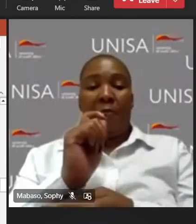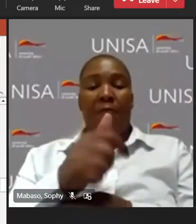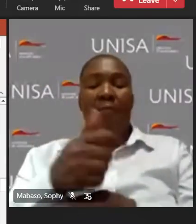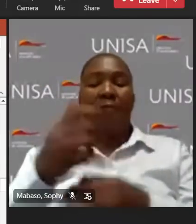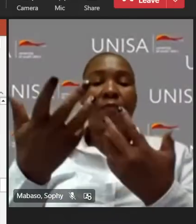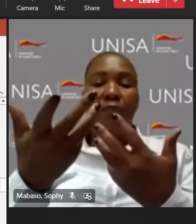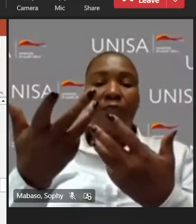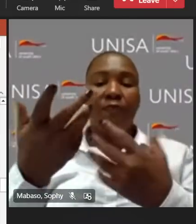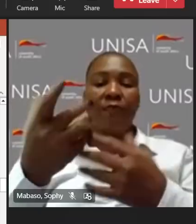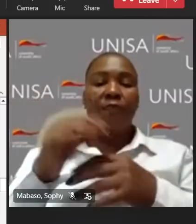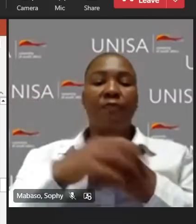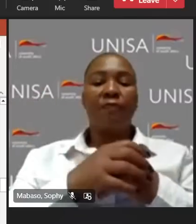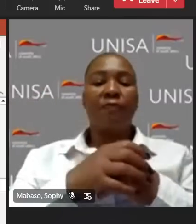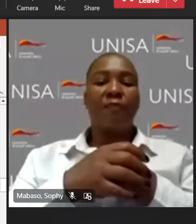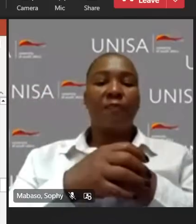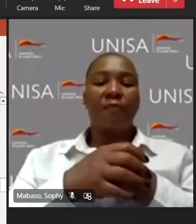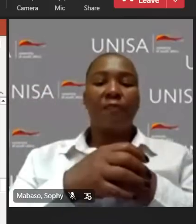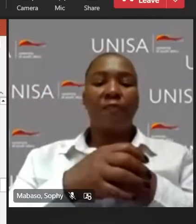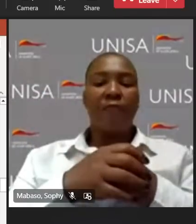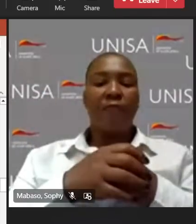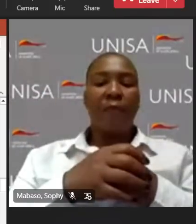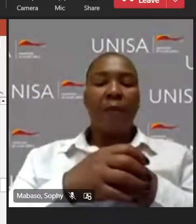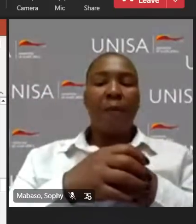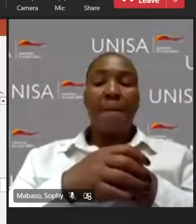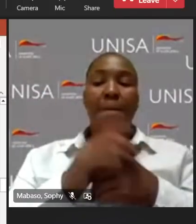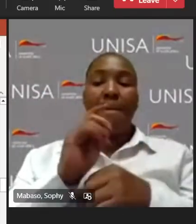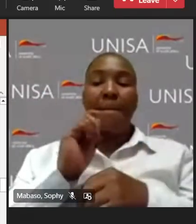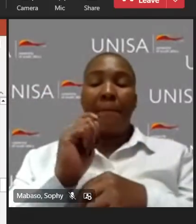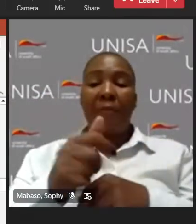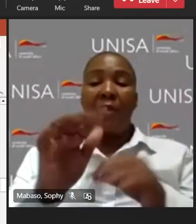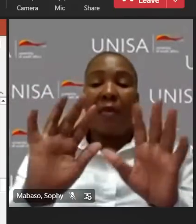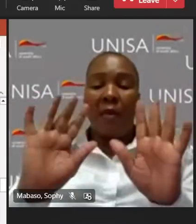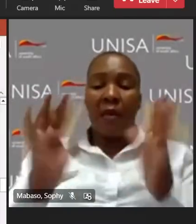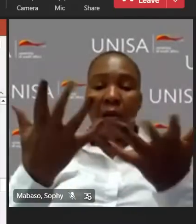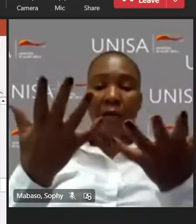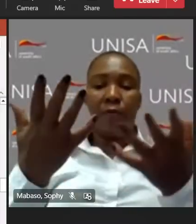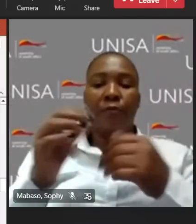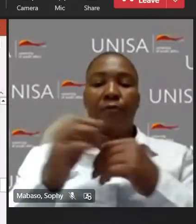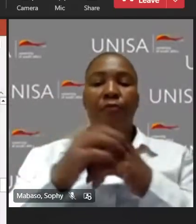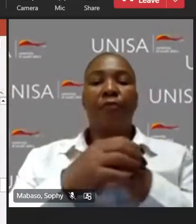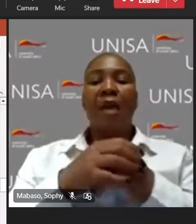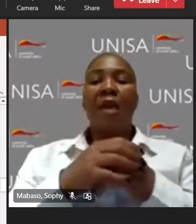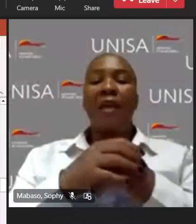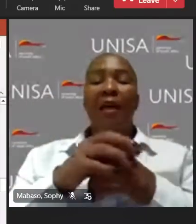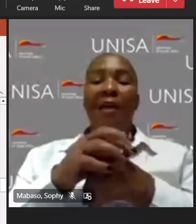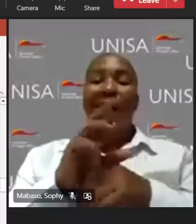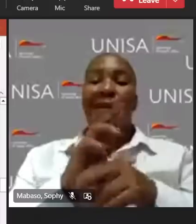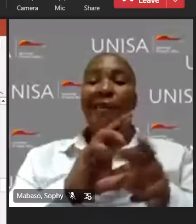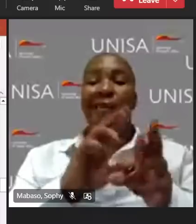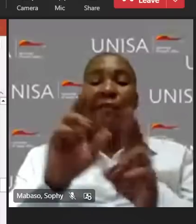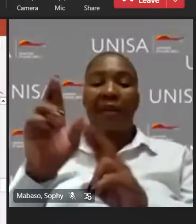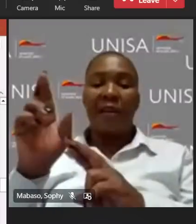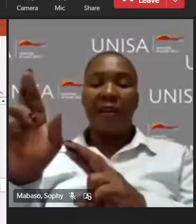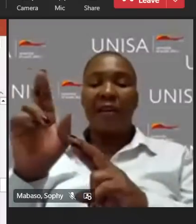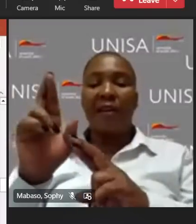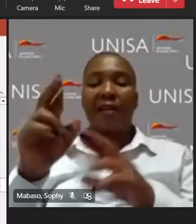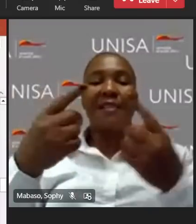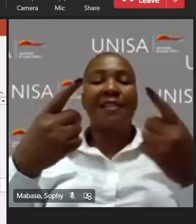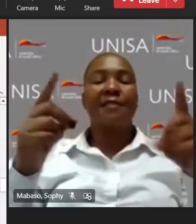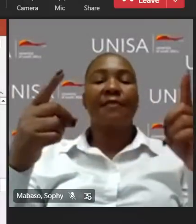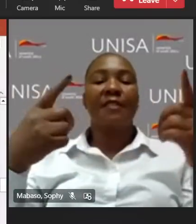Moving on to payment methods and references. We have different kinds of payment